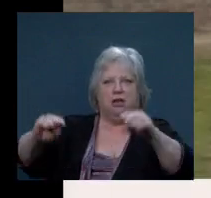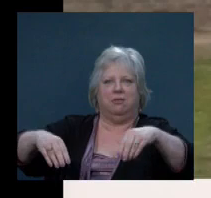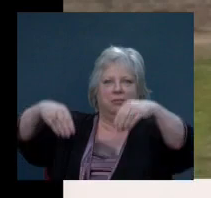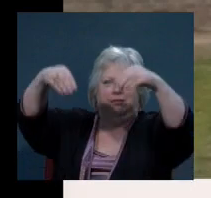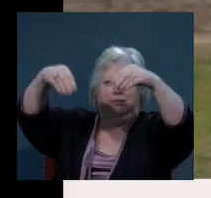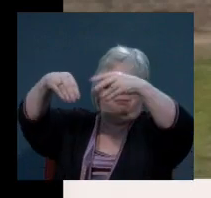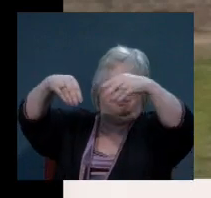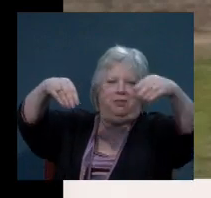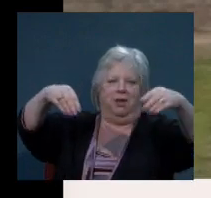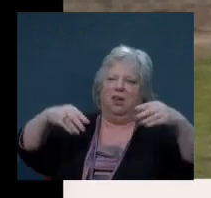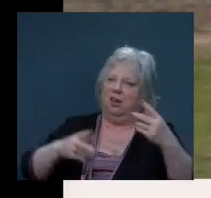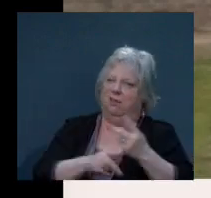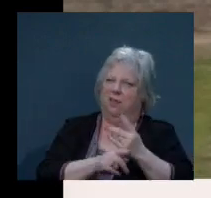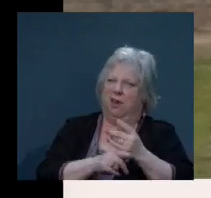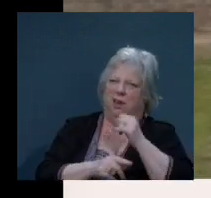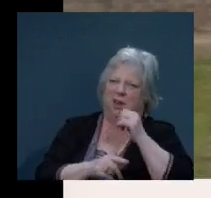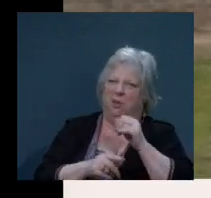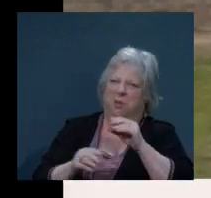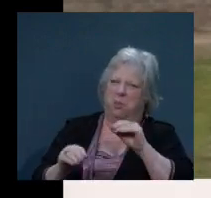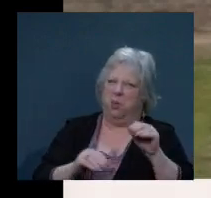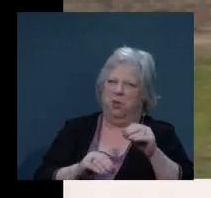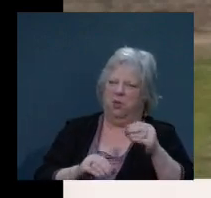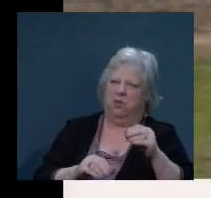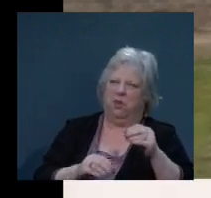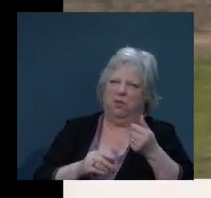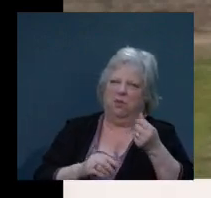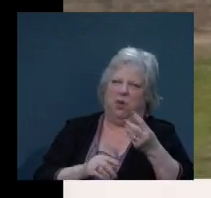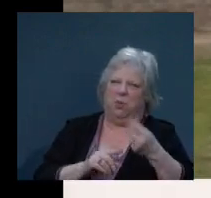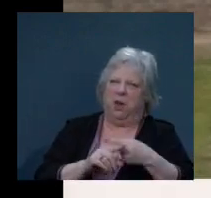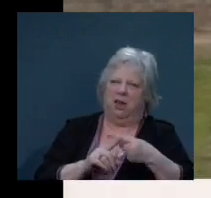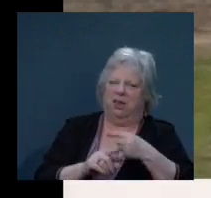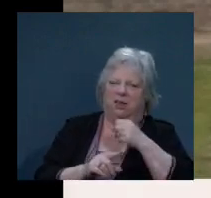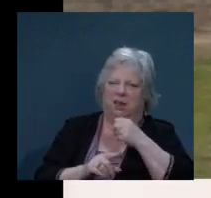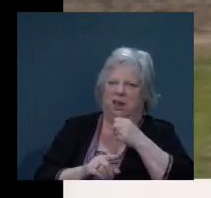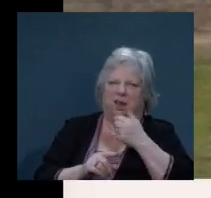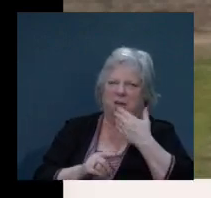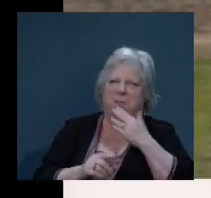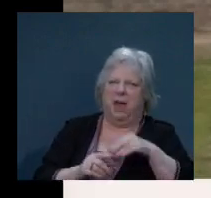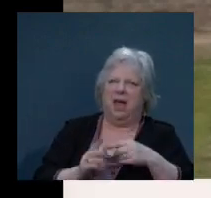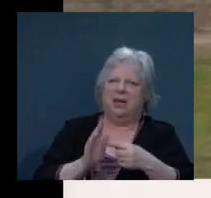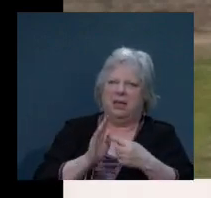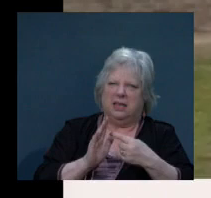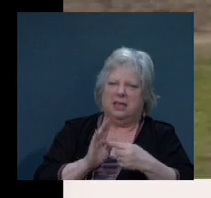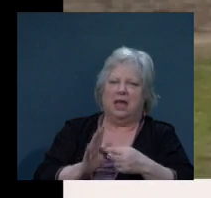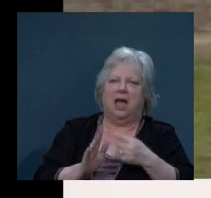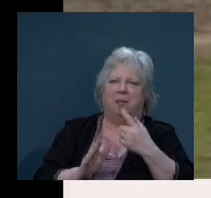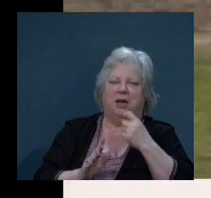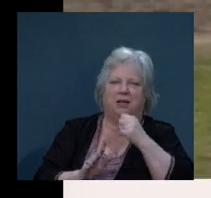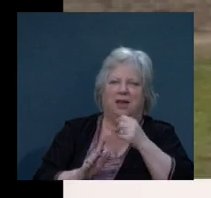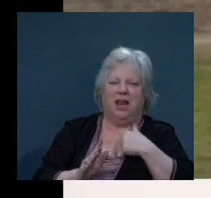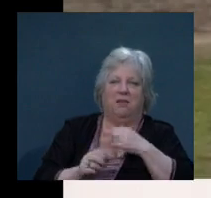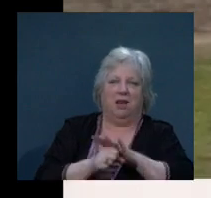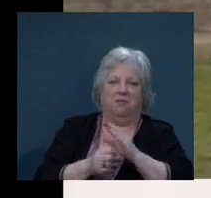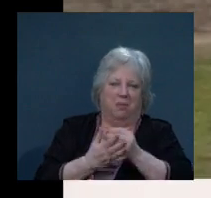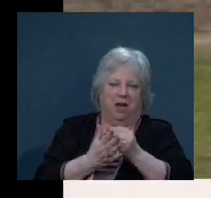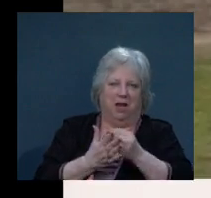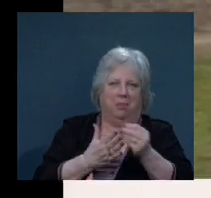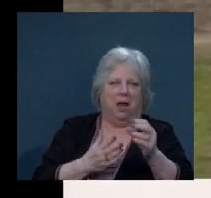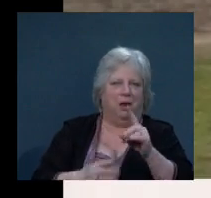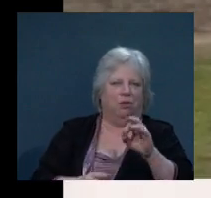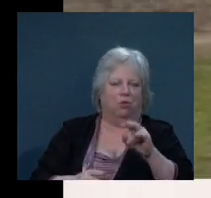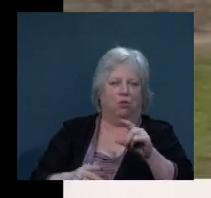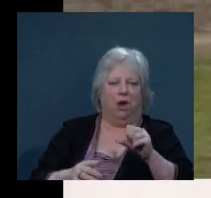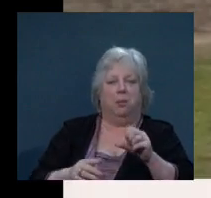figure they'd be moving in a few months because they didn't have enough money for. Anyway, the sex offender lived over there, and at that time.